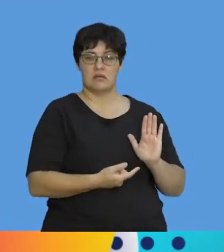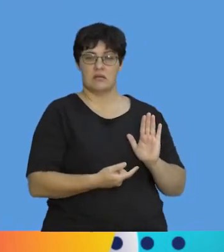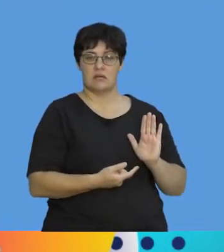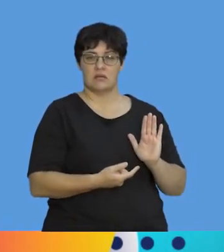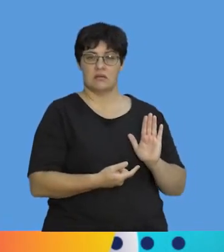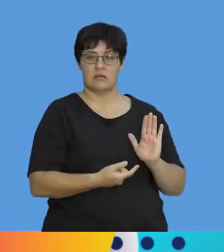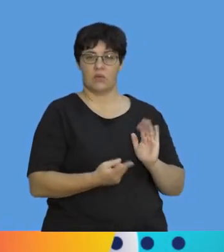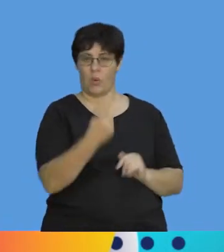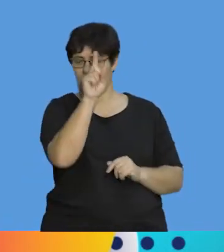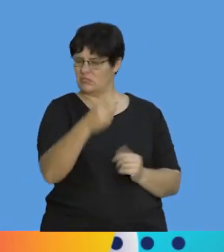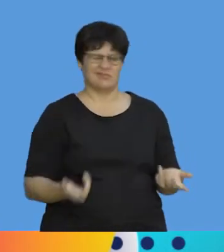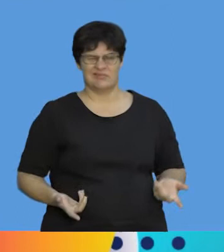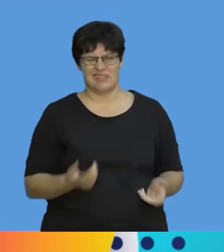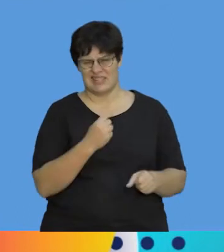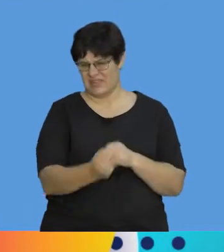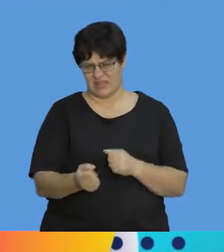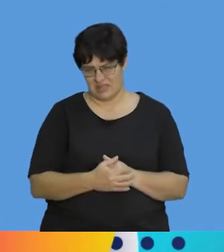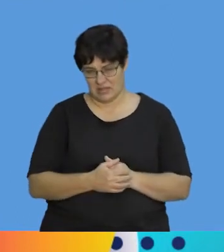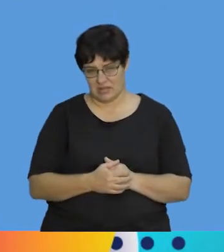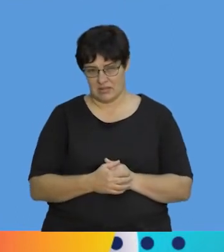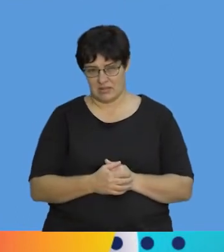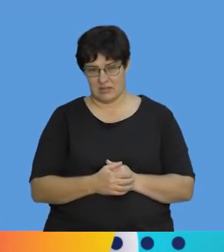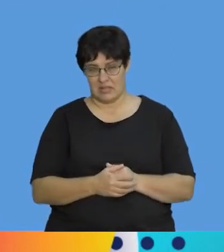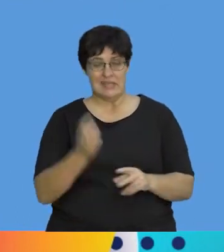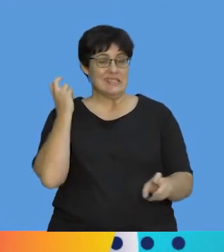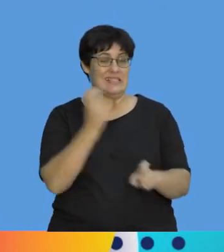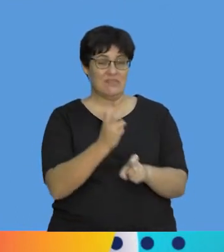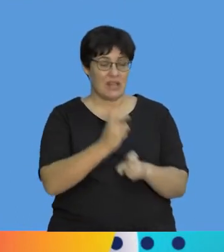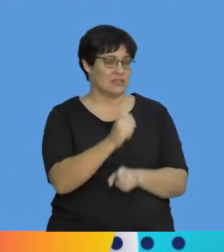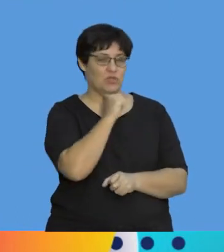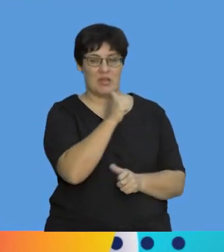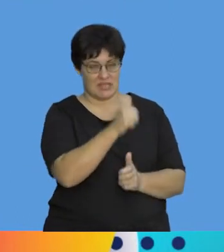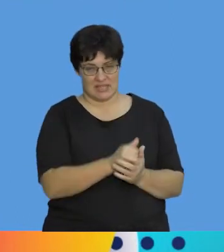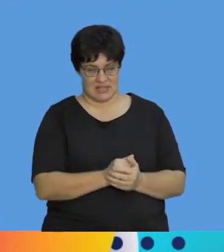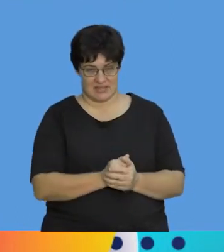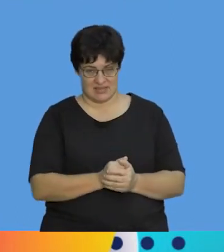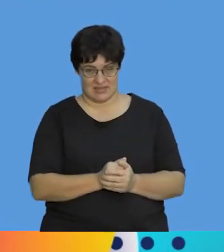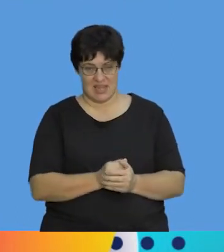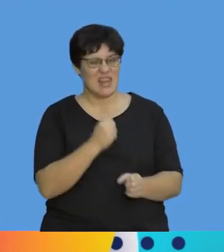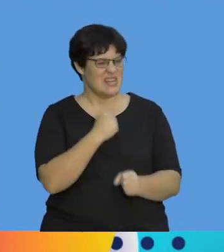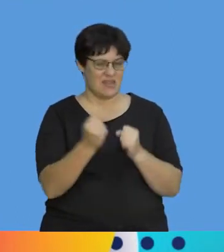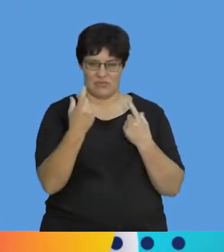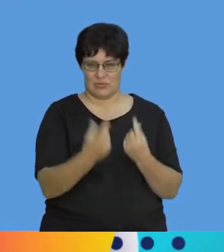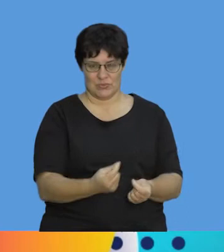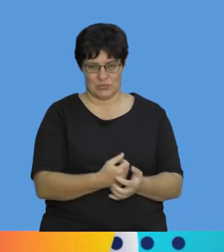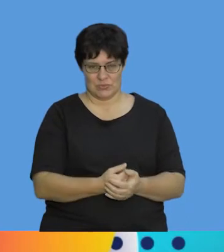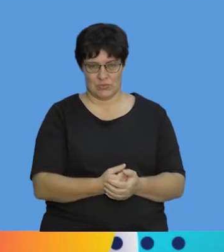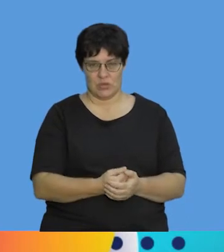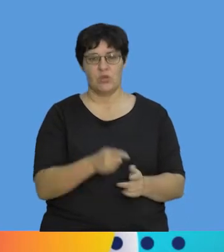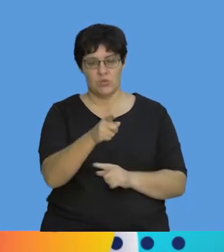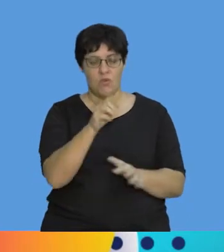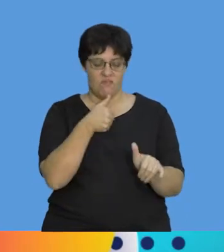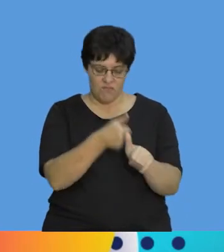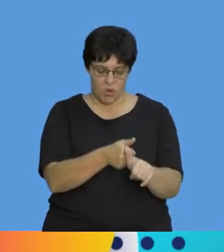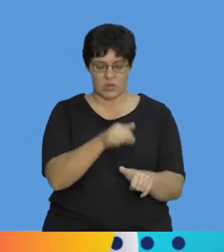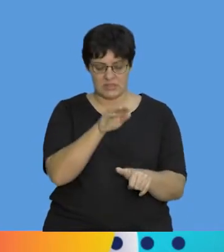marks. They won't do that. No matter how difficult they try and make the questions, they won't do that. It's step